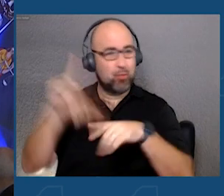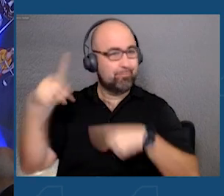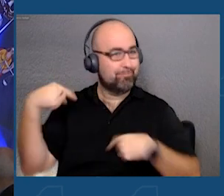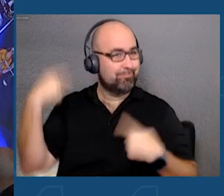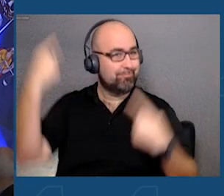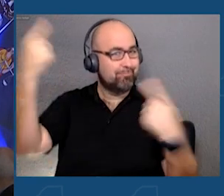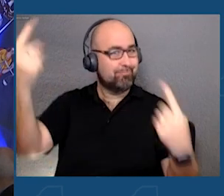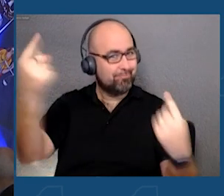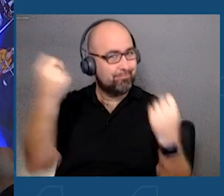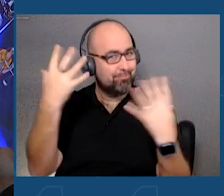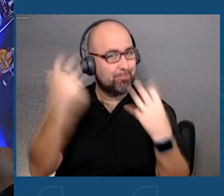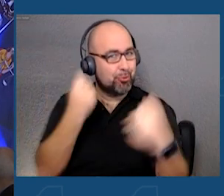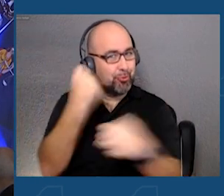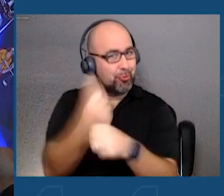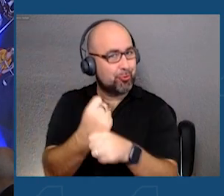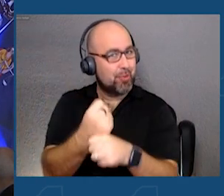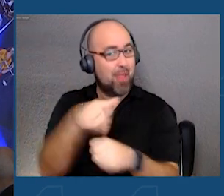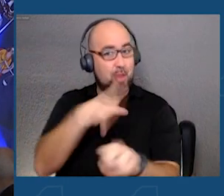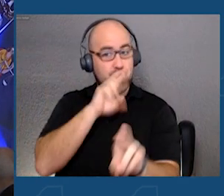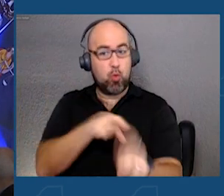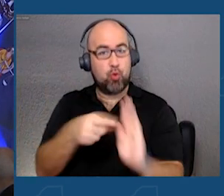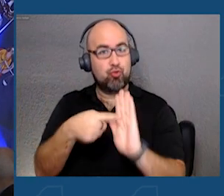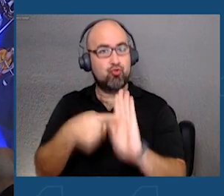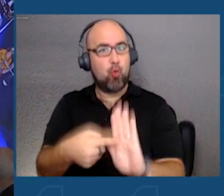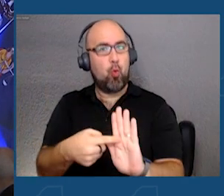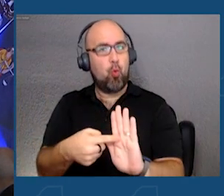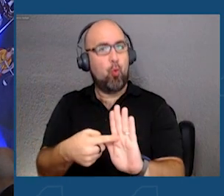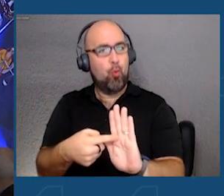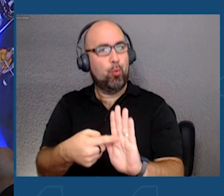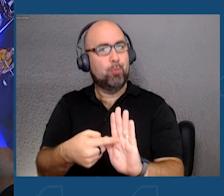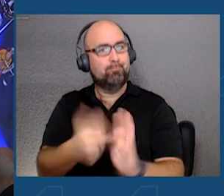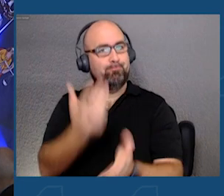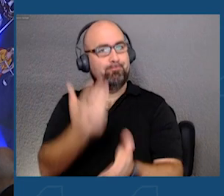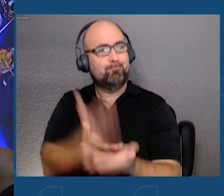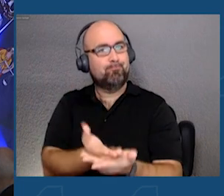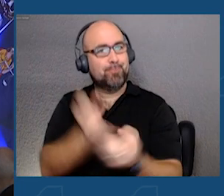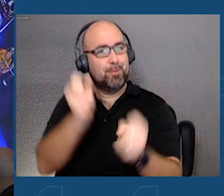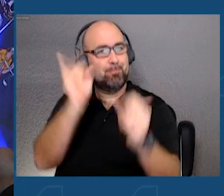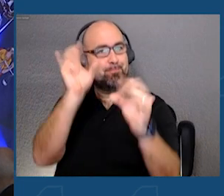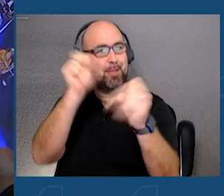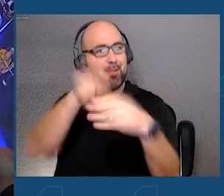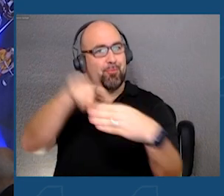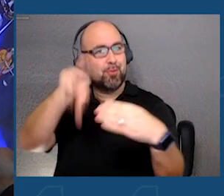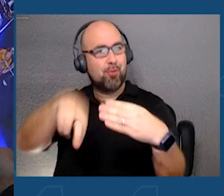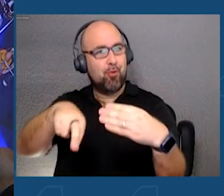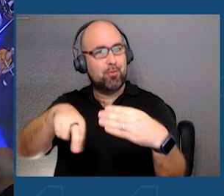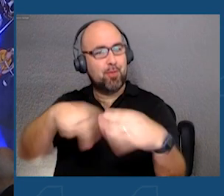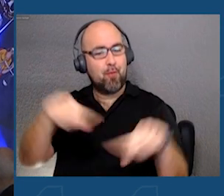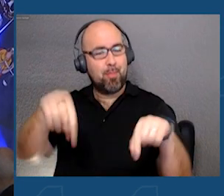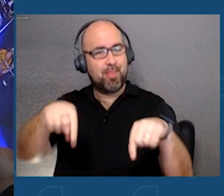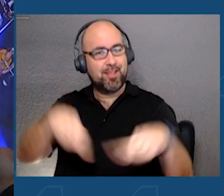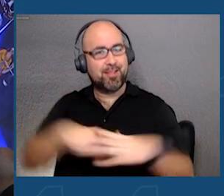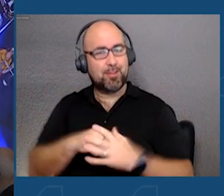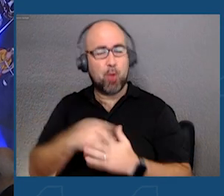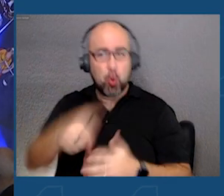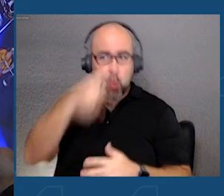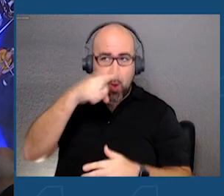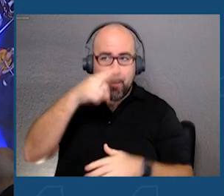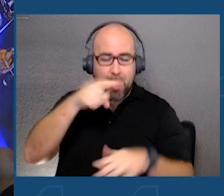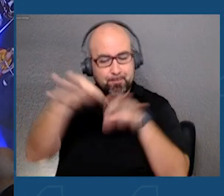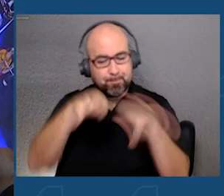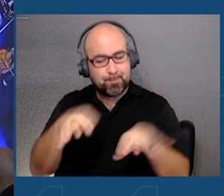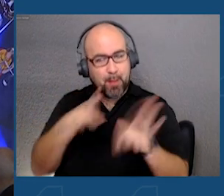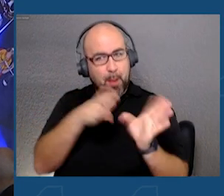that this report shows that there has been amazing results from this. Can you walk us through the plan? What are some of the